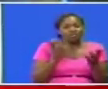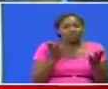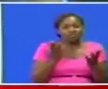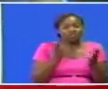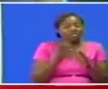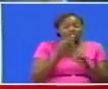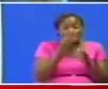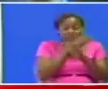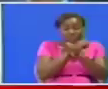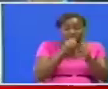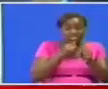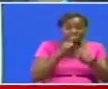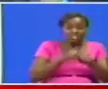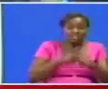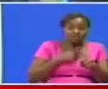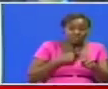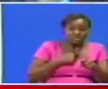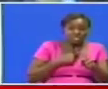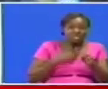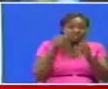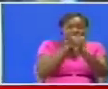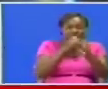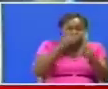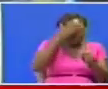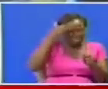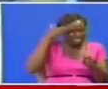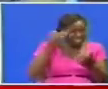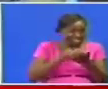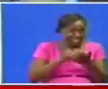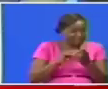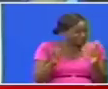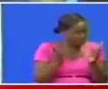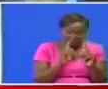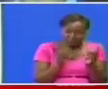am president, they will be forgotten no more.